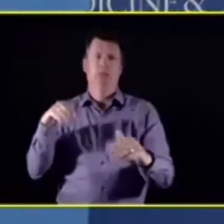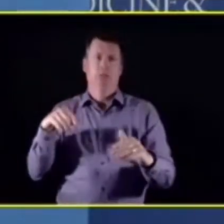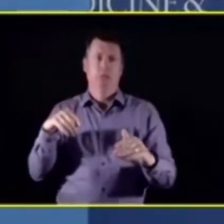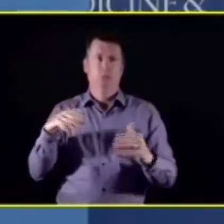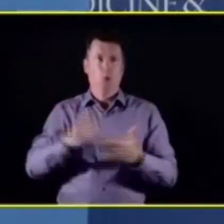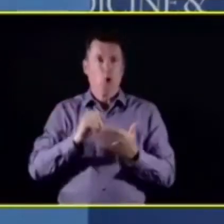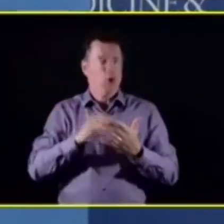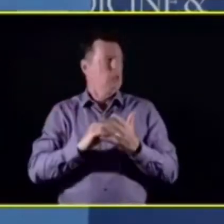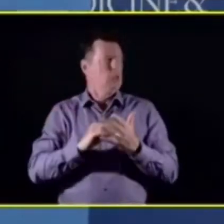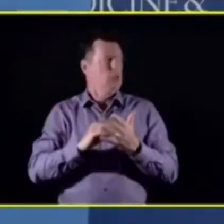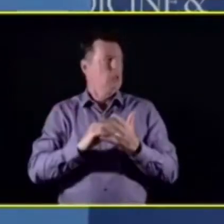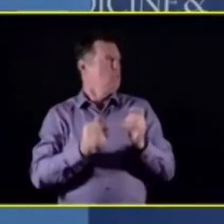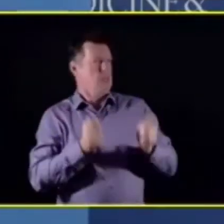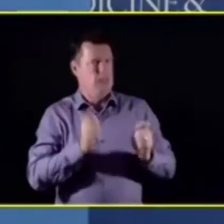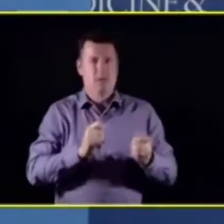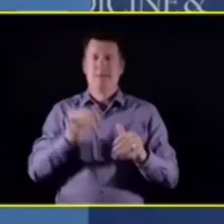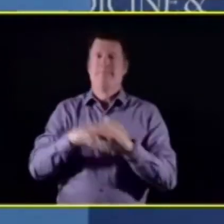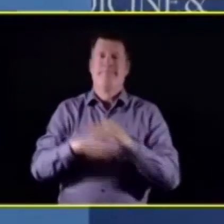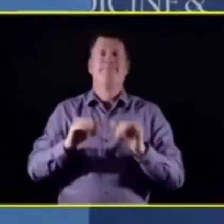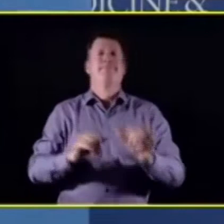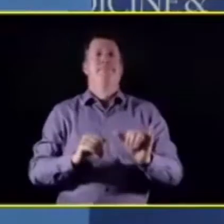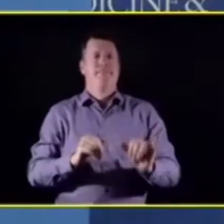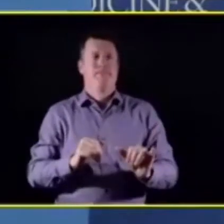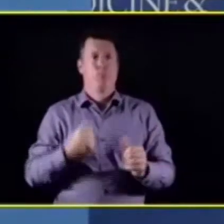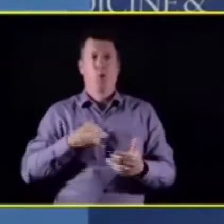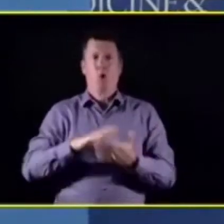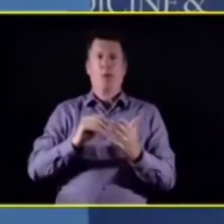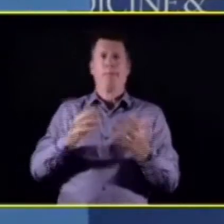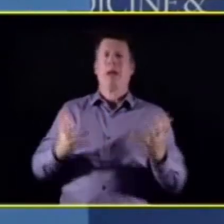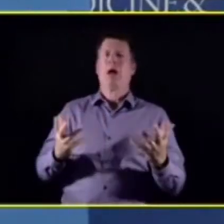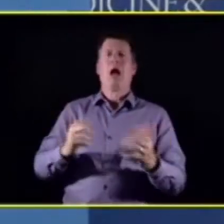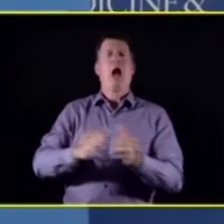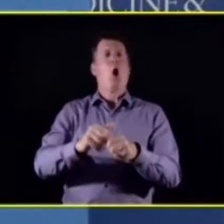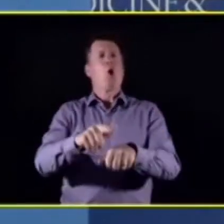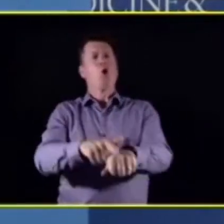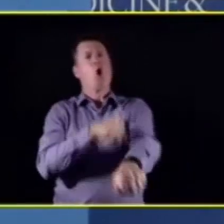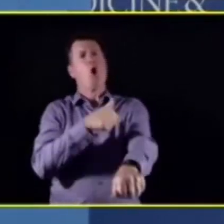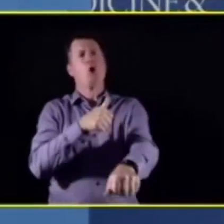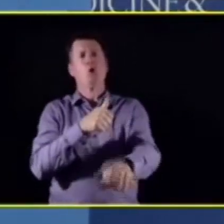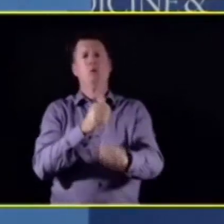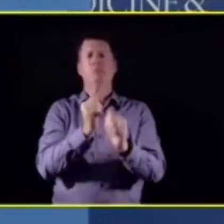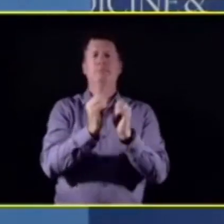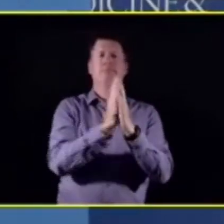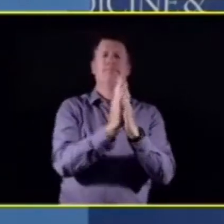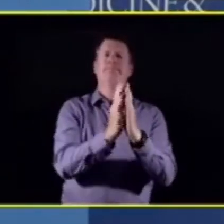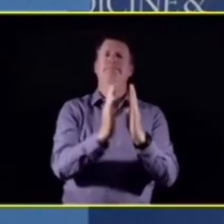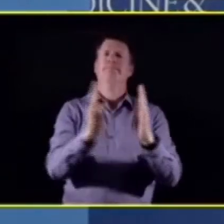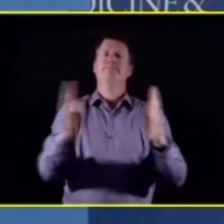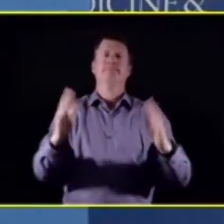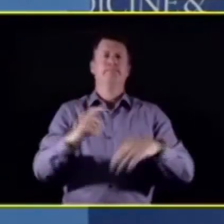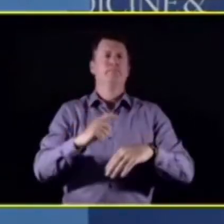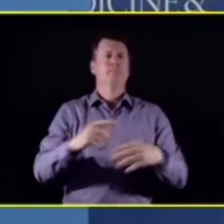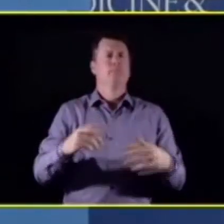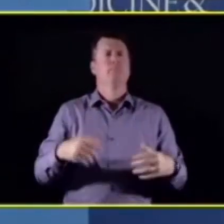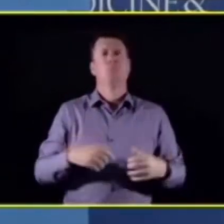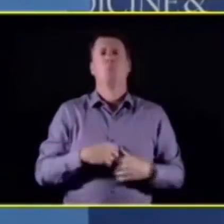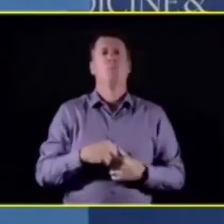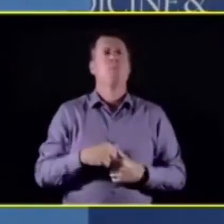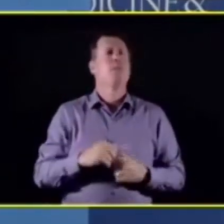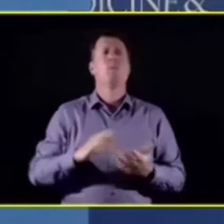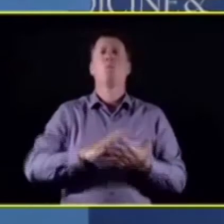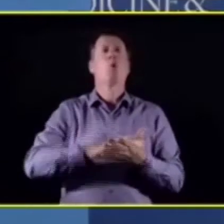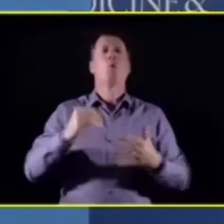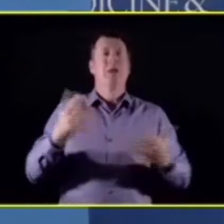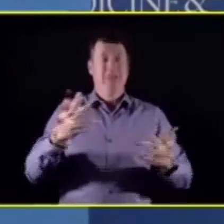a prolonged period, but then eventually they start showing signs of improvement. Because we've had the necessary equipment, the